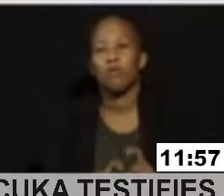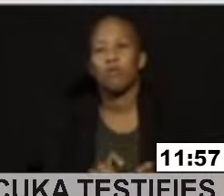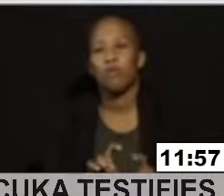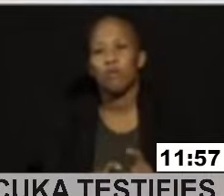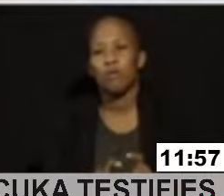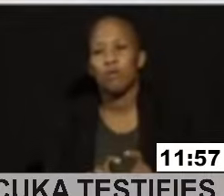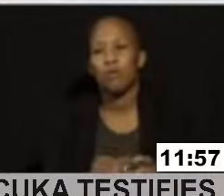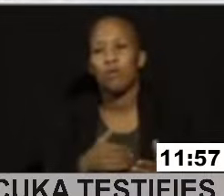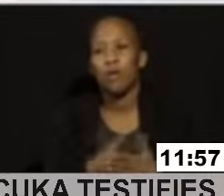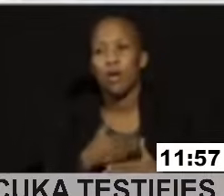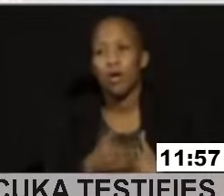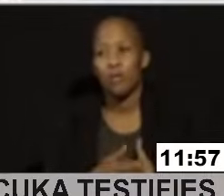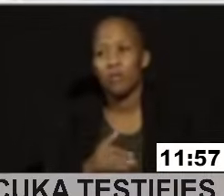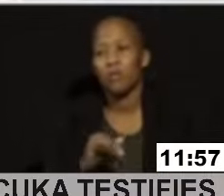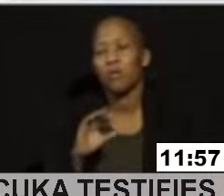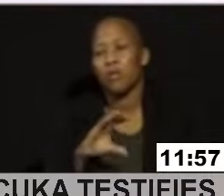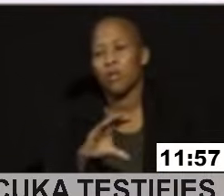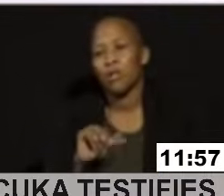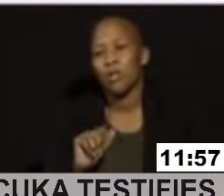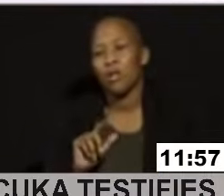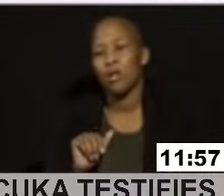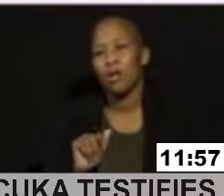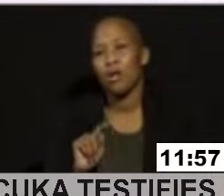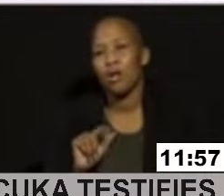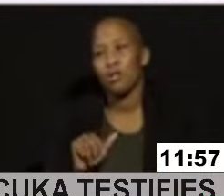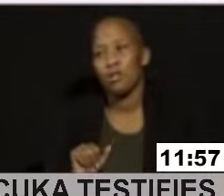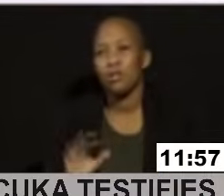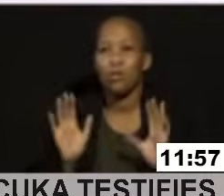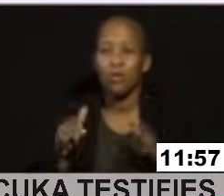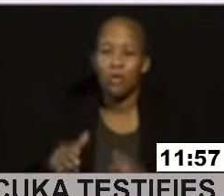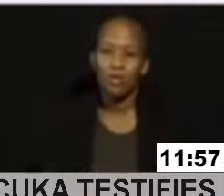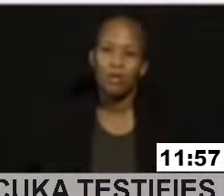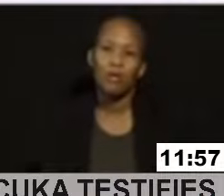cross-examination by the Galata Group, Chair. Thank you.